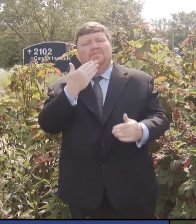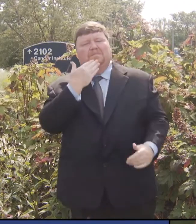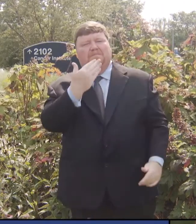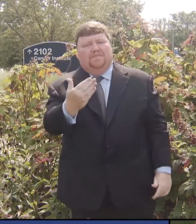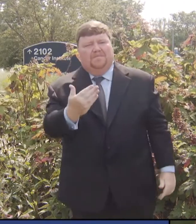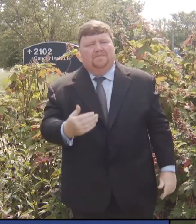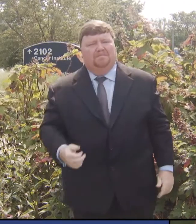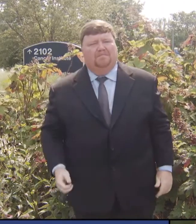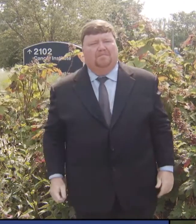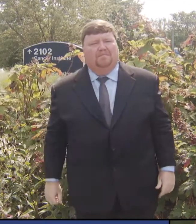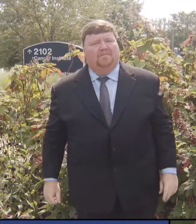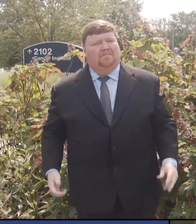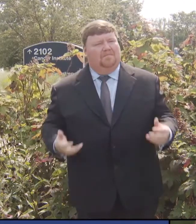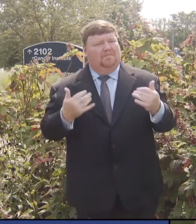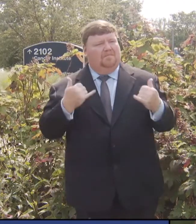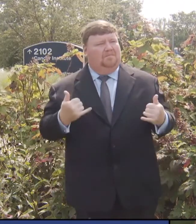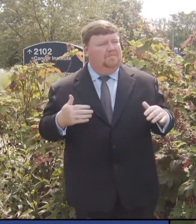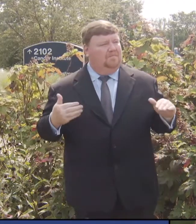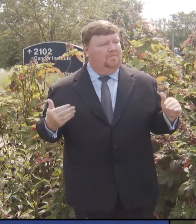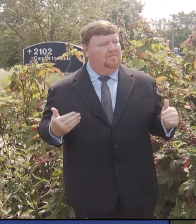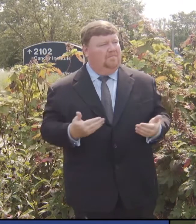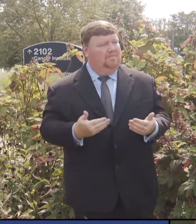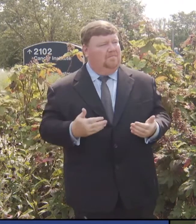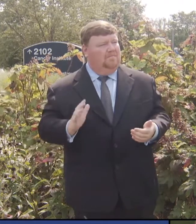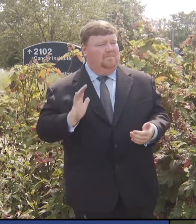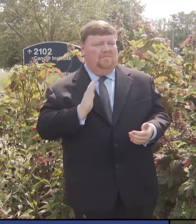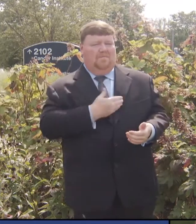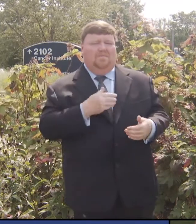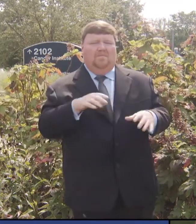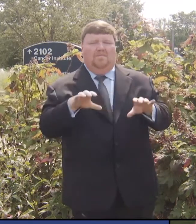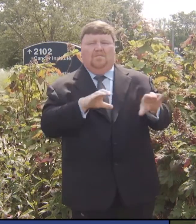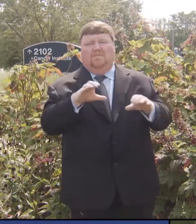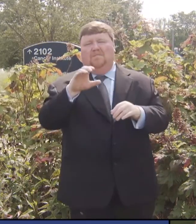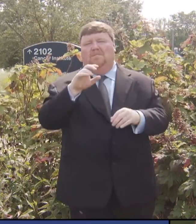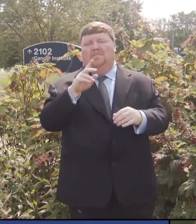you. Now let me introduce Acting Secretary of Health, Allison Beam.